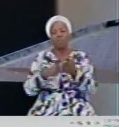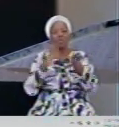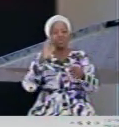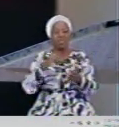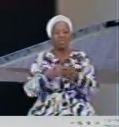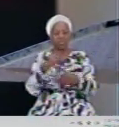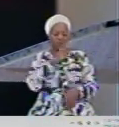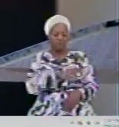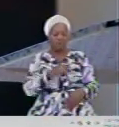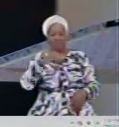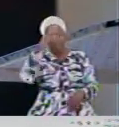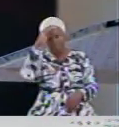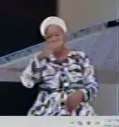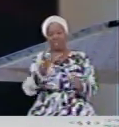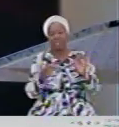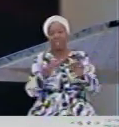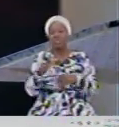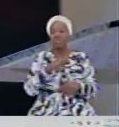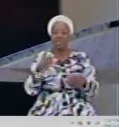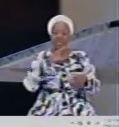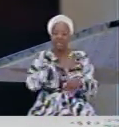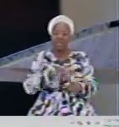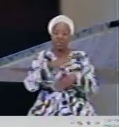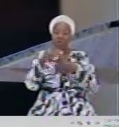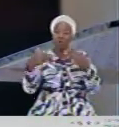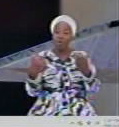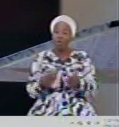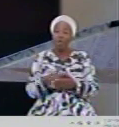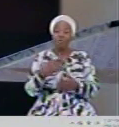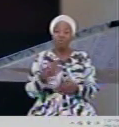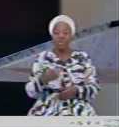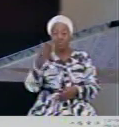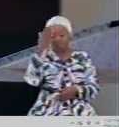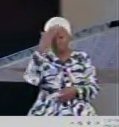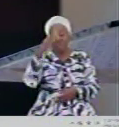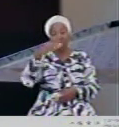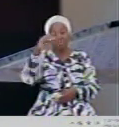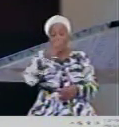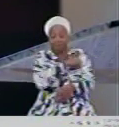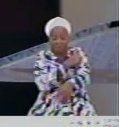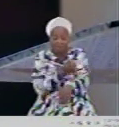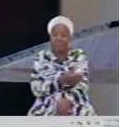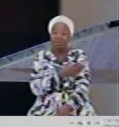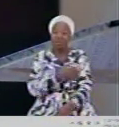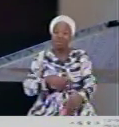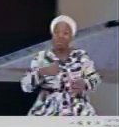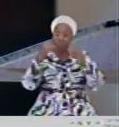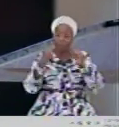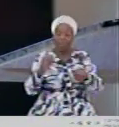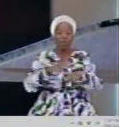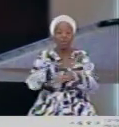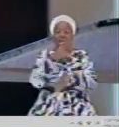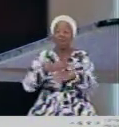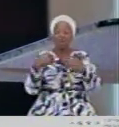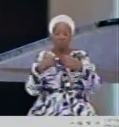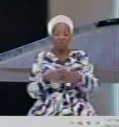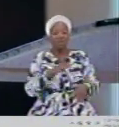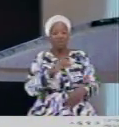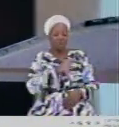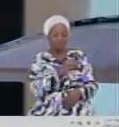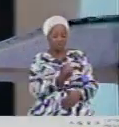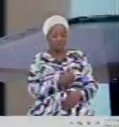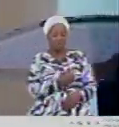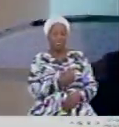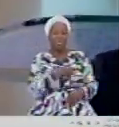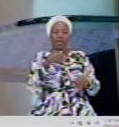man if he shall gain all the knowledge, all the authority, all the power on earth and lose his own soul? In